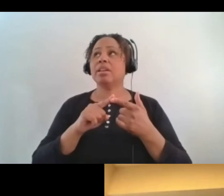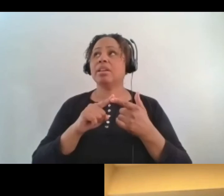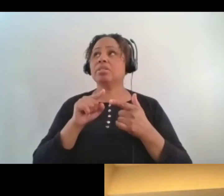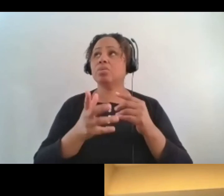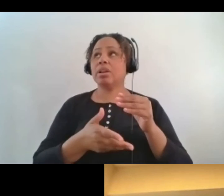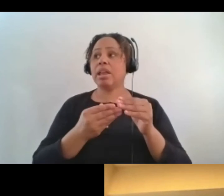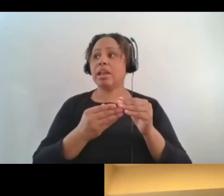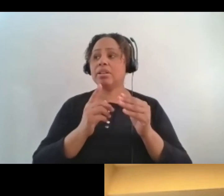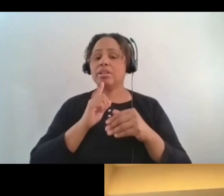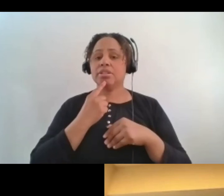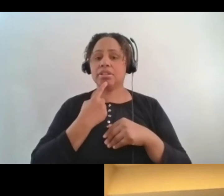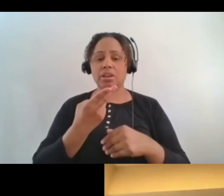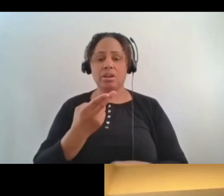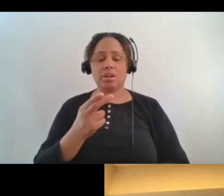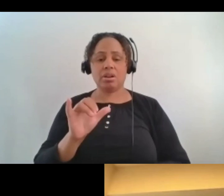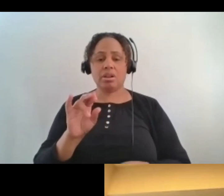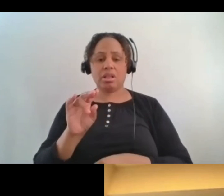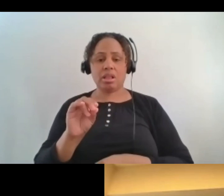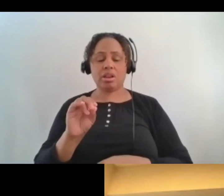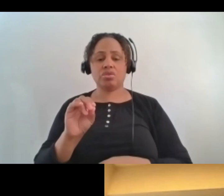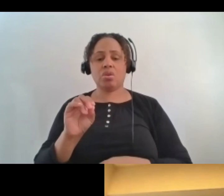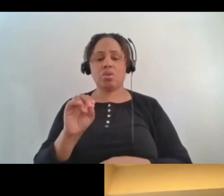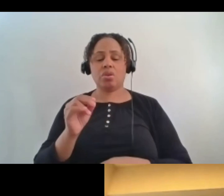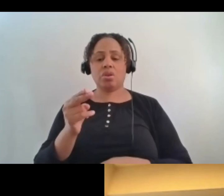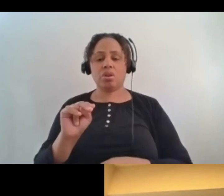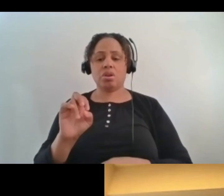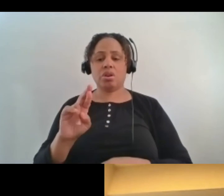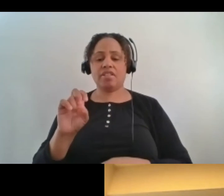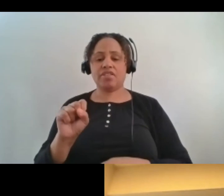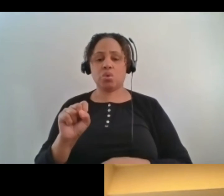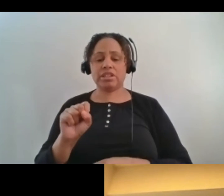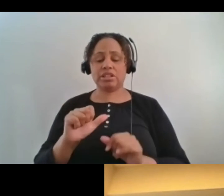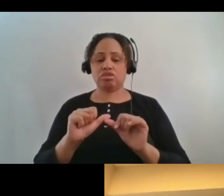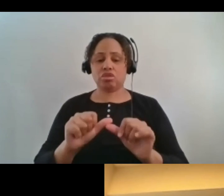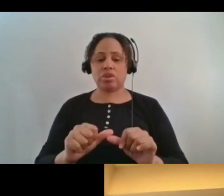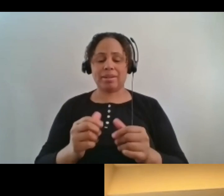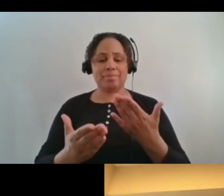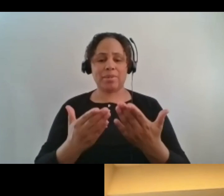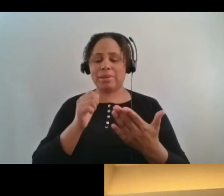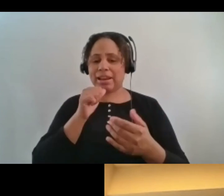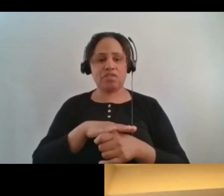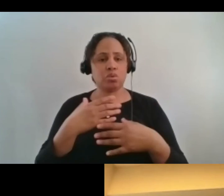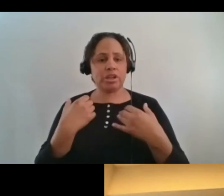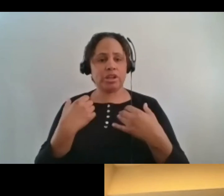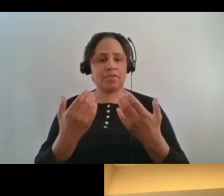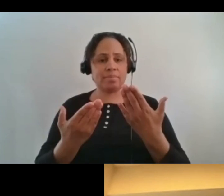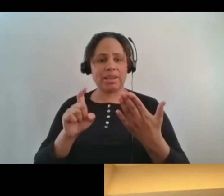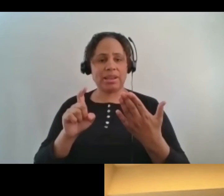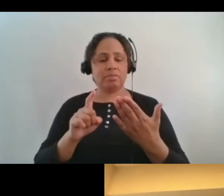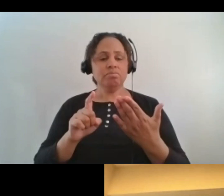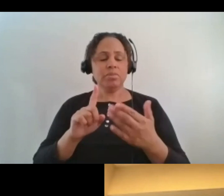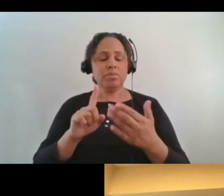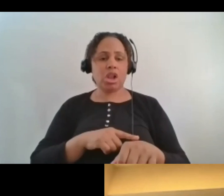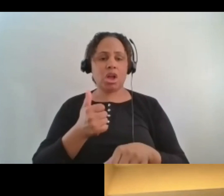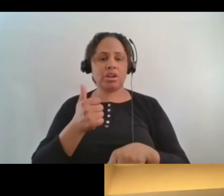severe hydronephrosis that's prolonged, the recovery may not be a full recovery. They may need to be on dialysis for a longer period of time.